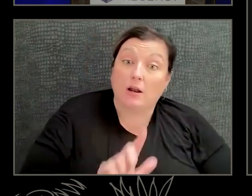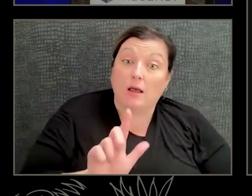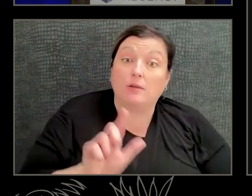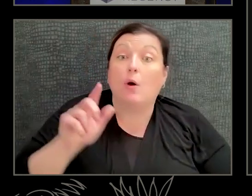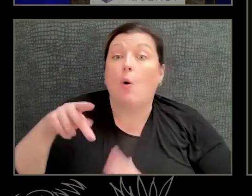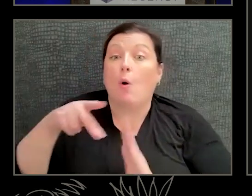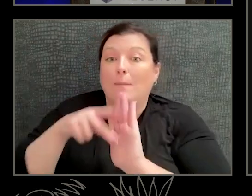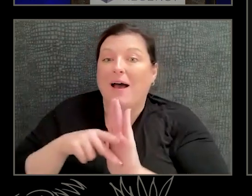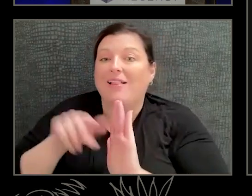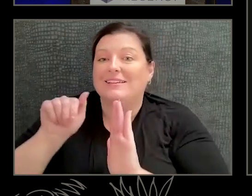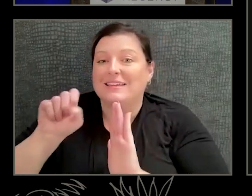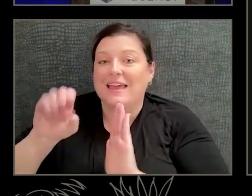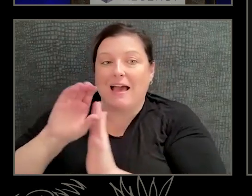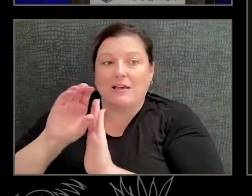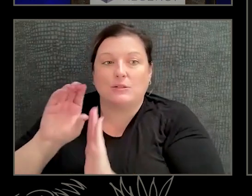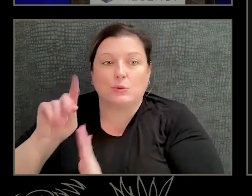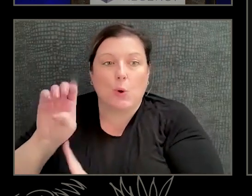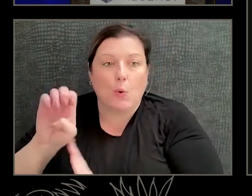as code.